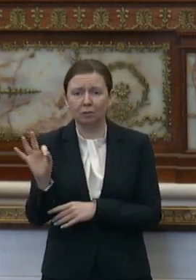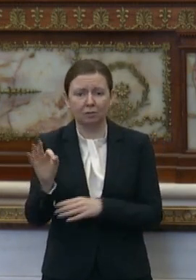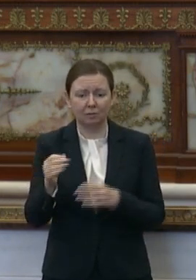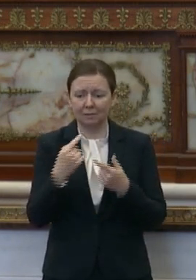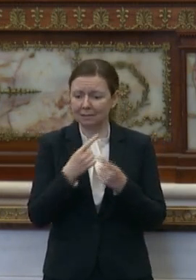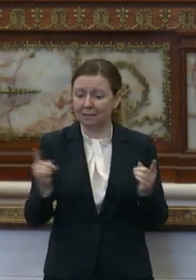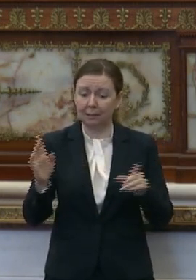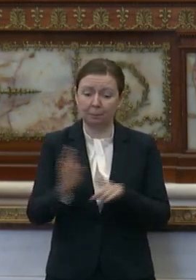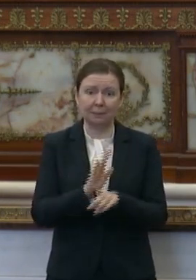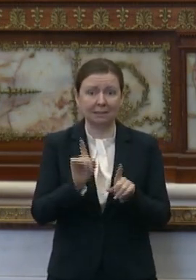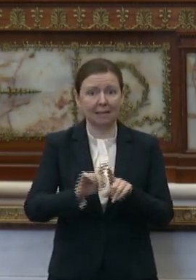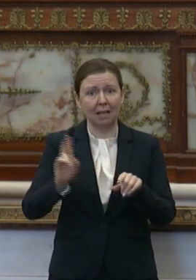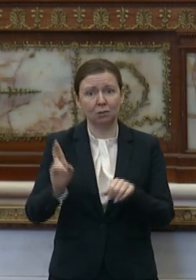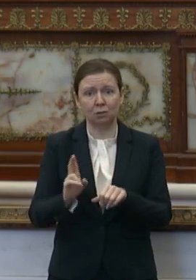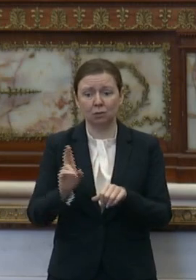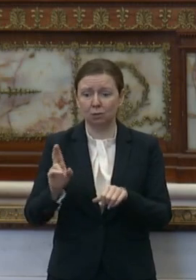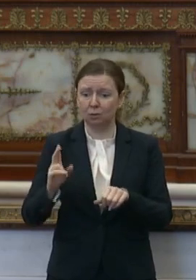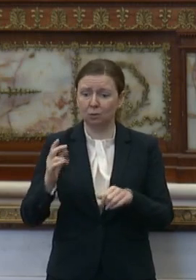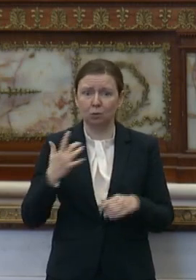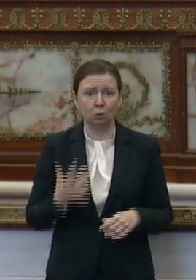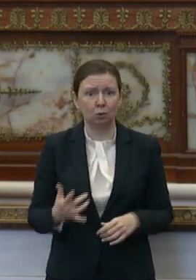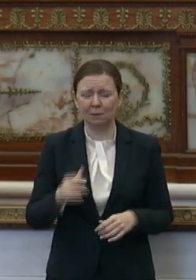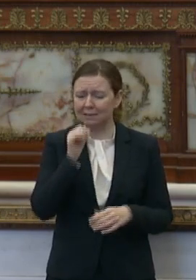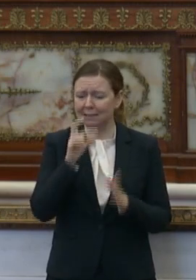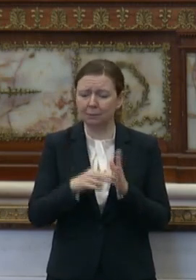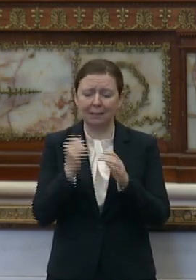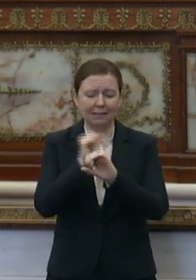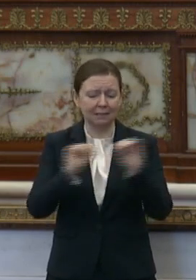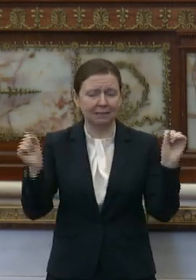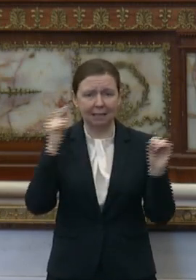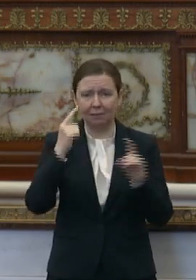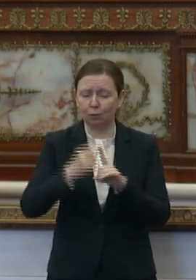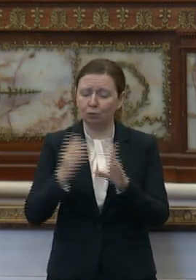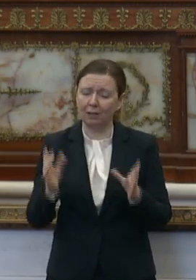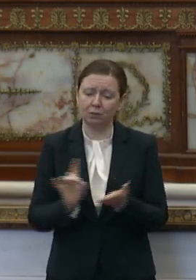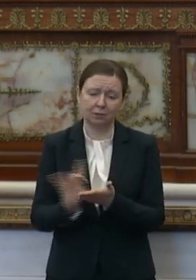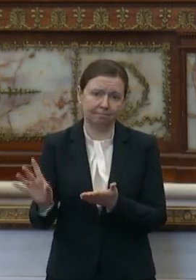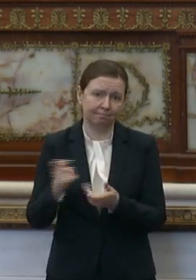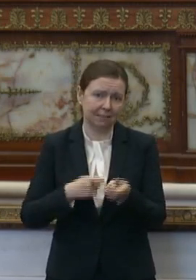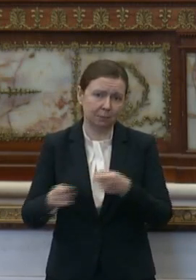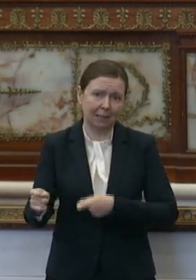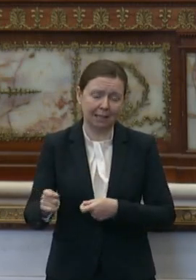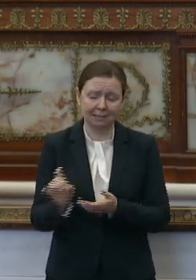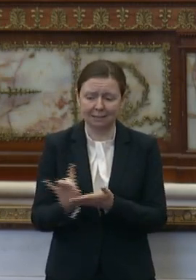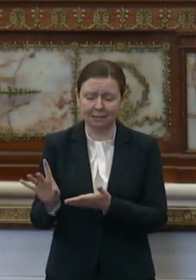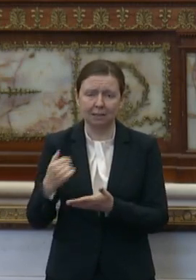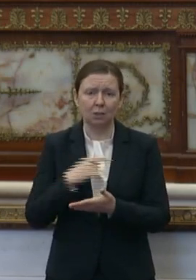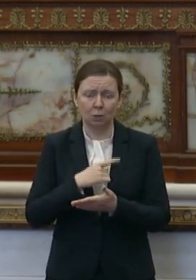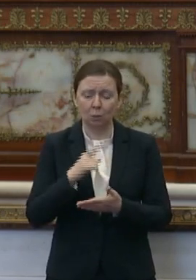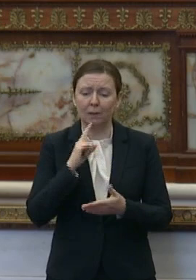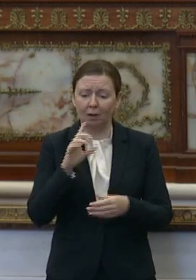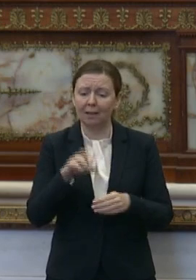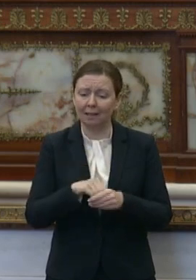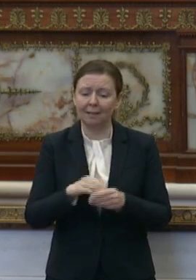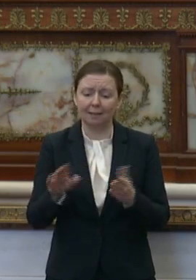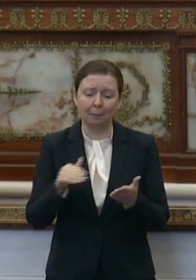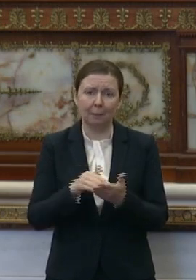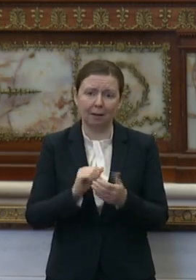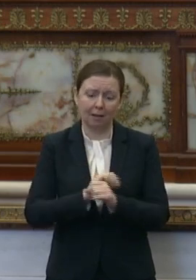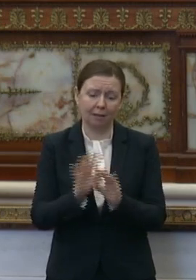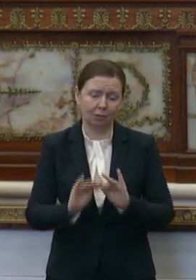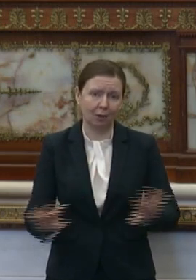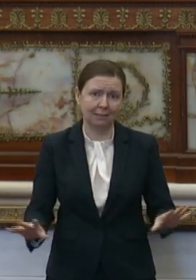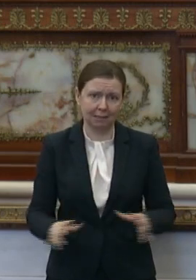as usual doesn't mean that it's safe for Philadelphia renters to be evicted and displaced while we are still very much in the middle of this